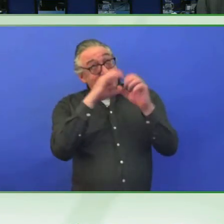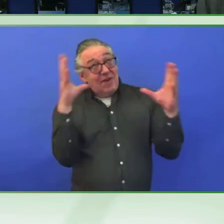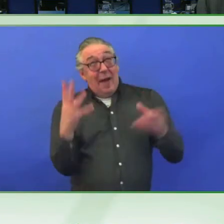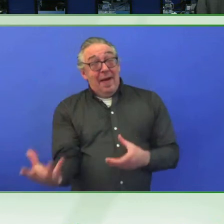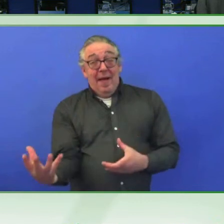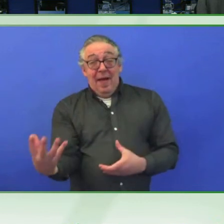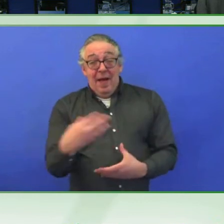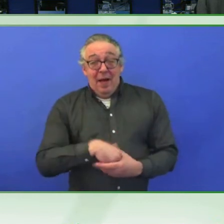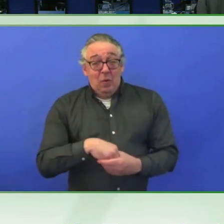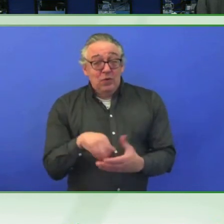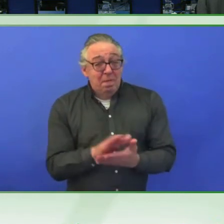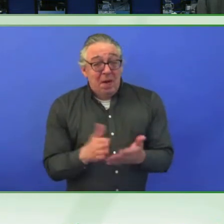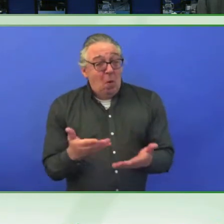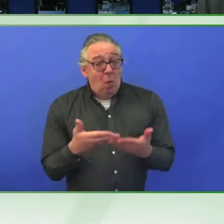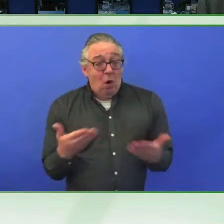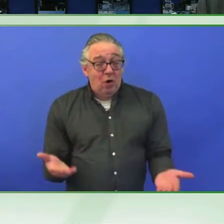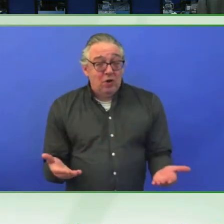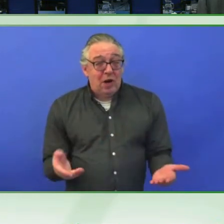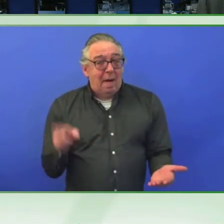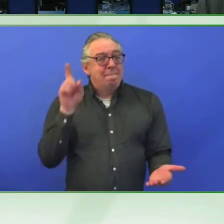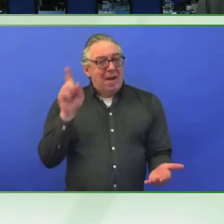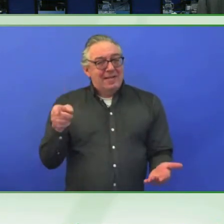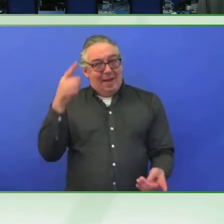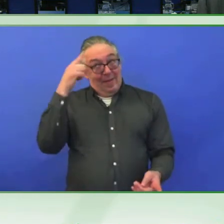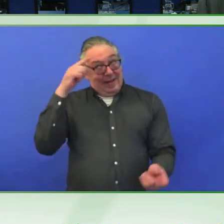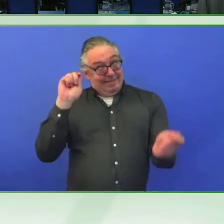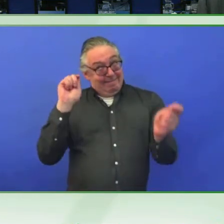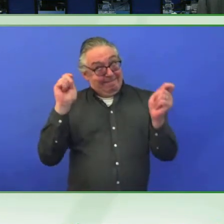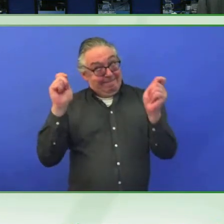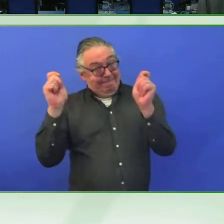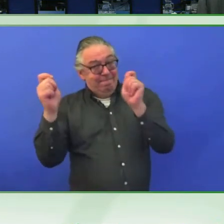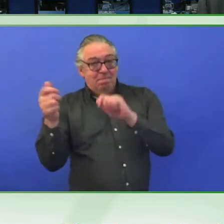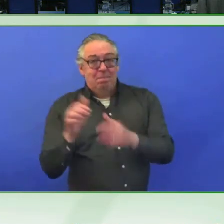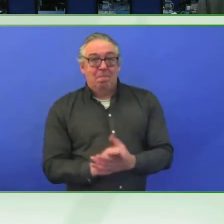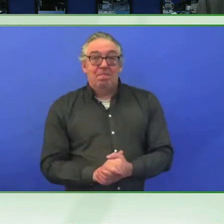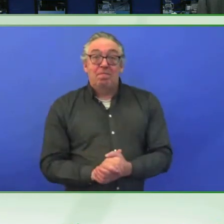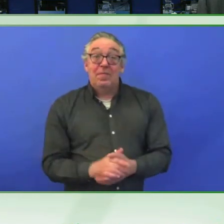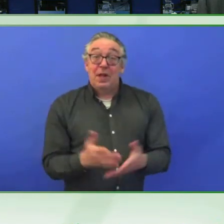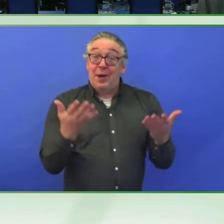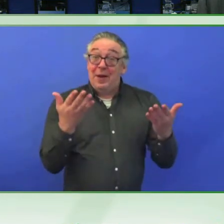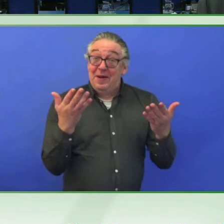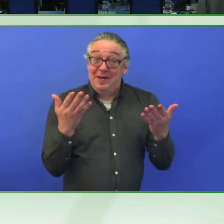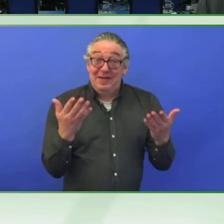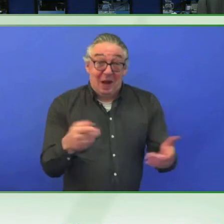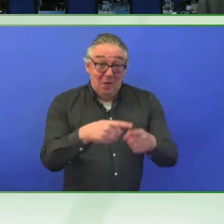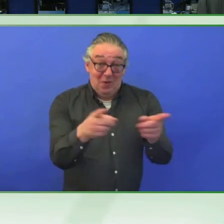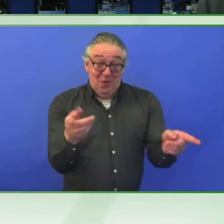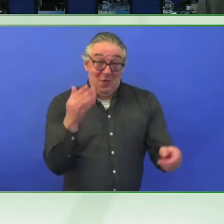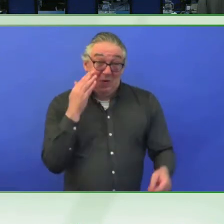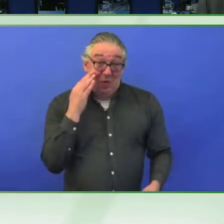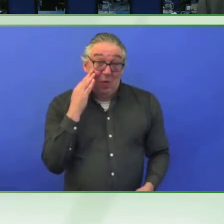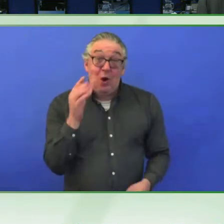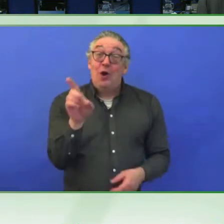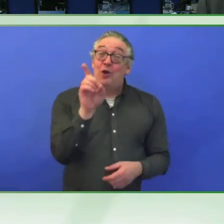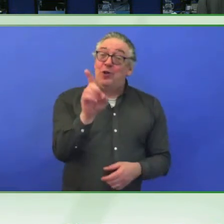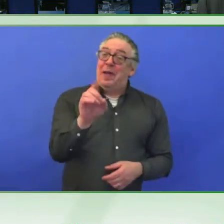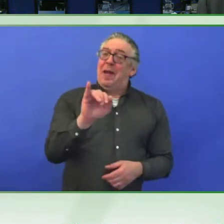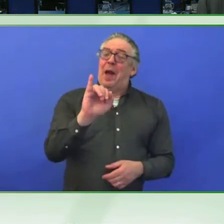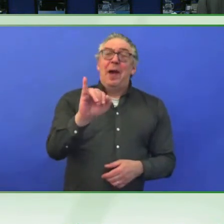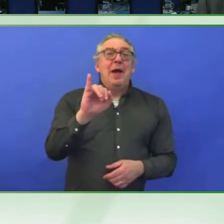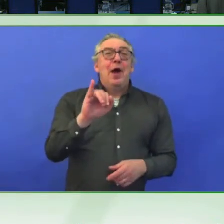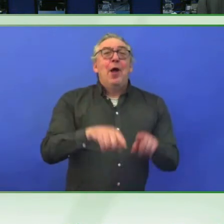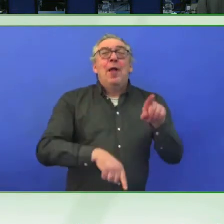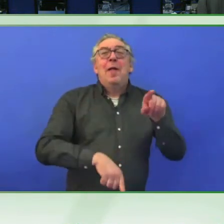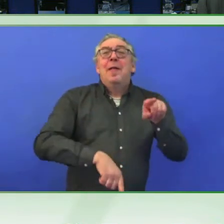are aware of the wave of inclusion, actually, or DEI, diversity, equity and inclusion